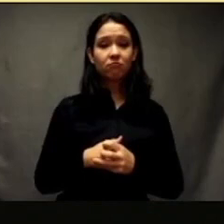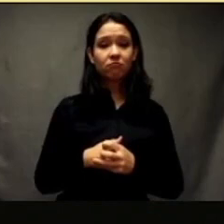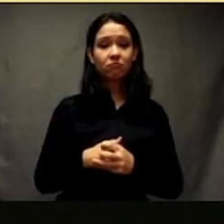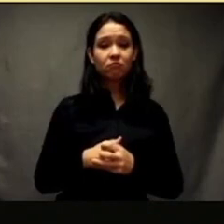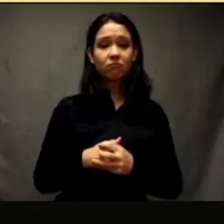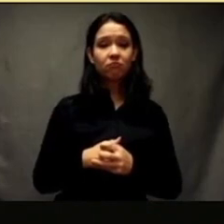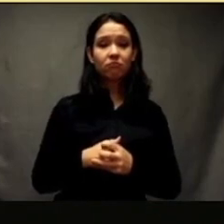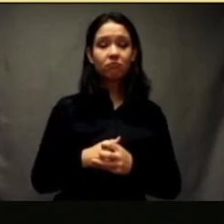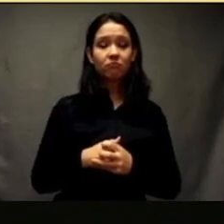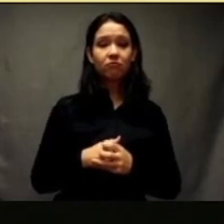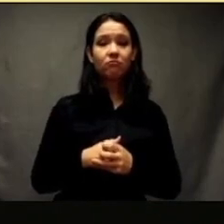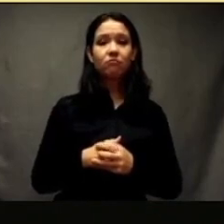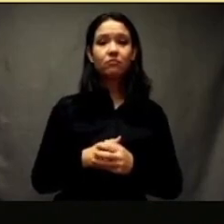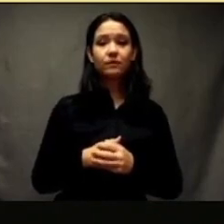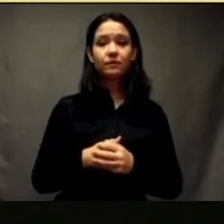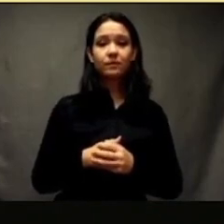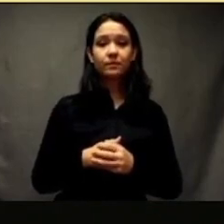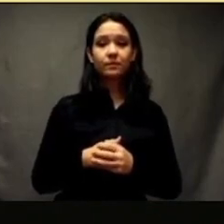So